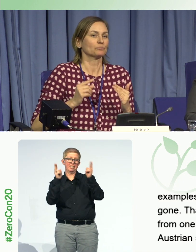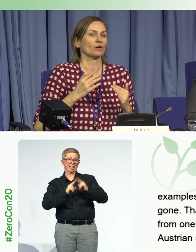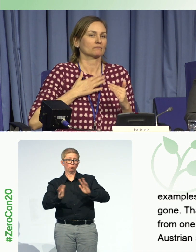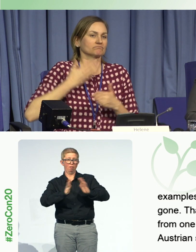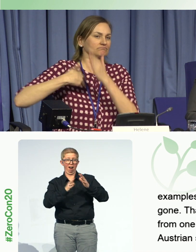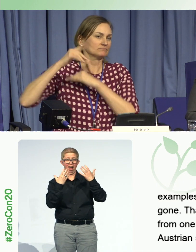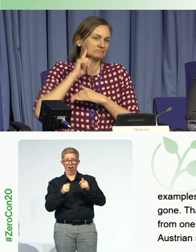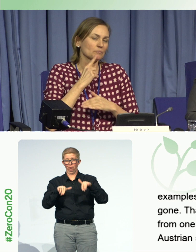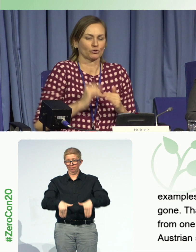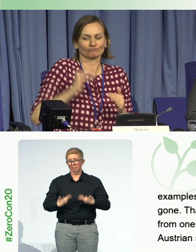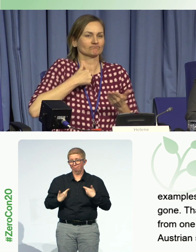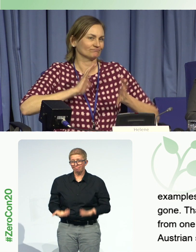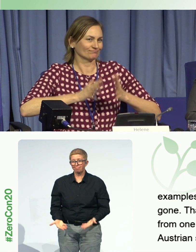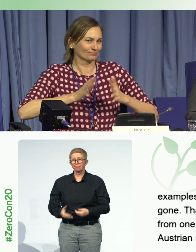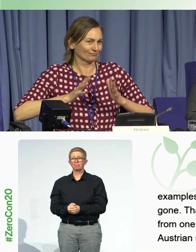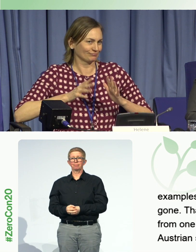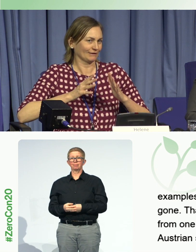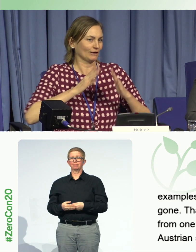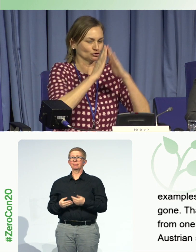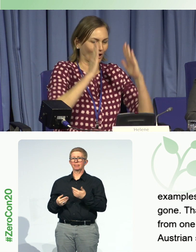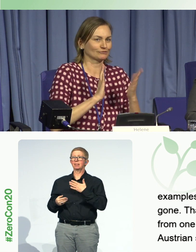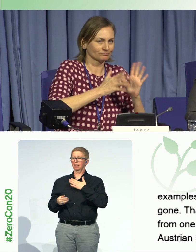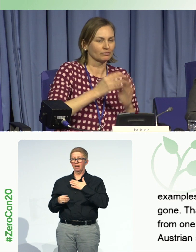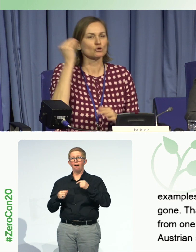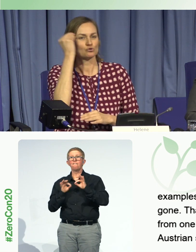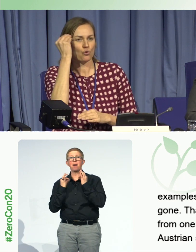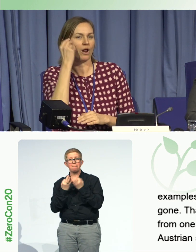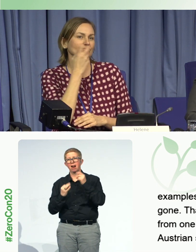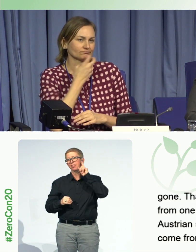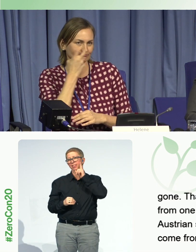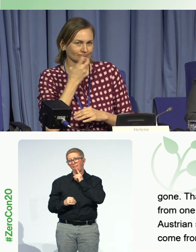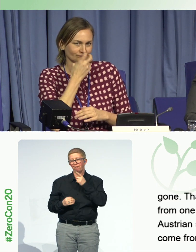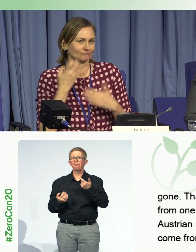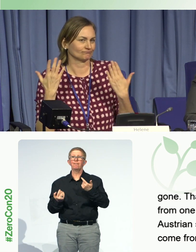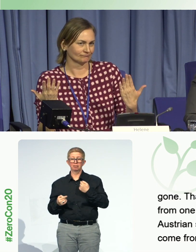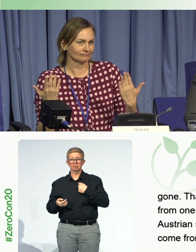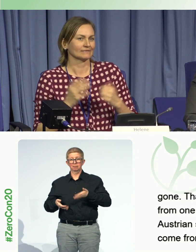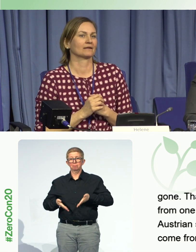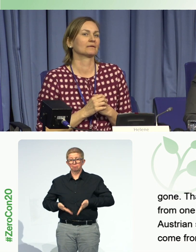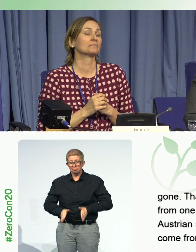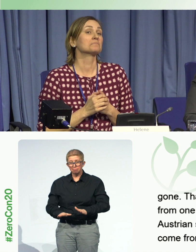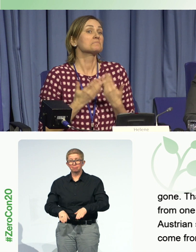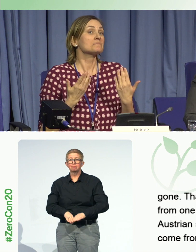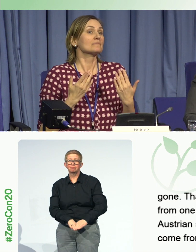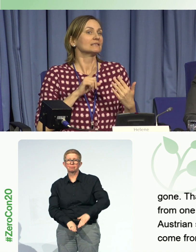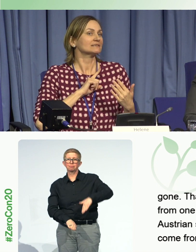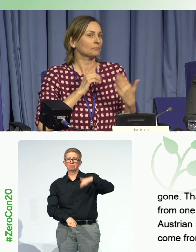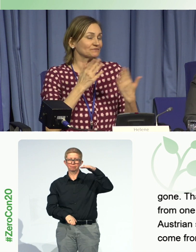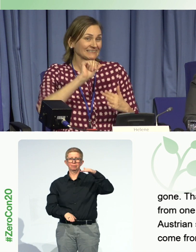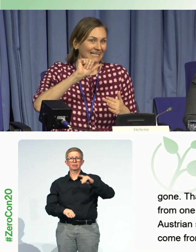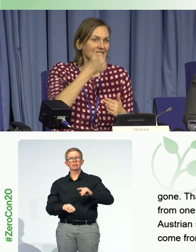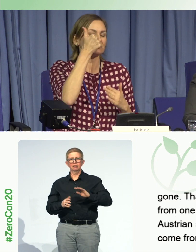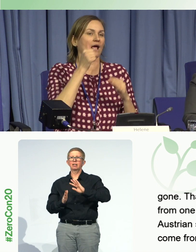deaf family myself. I was born and raised with sign language instead of a